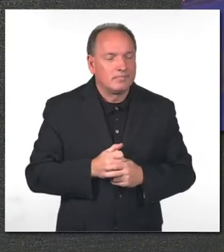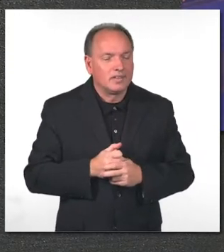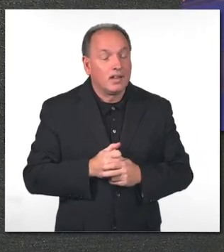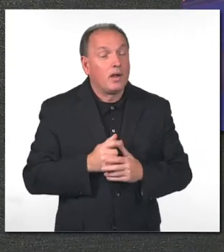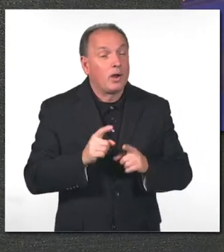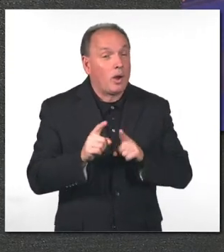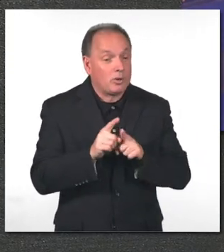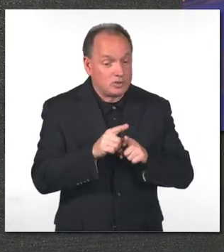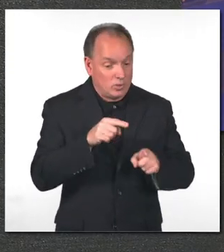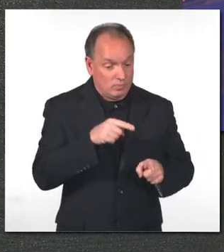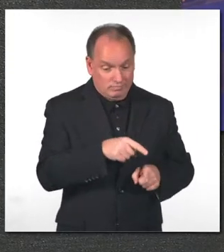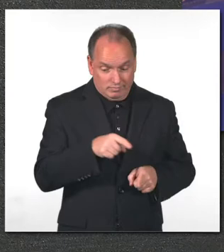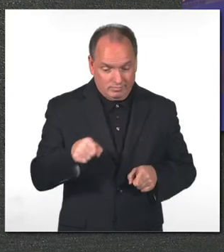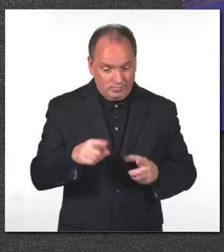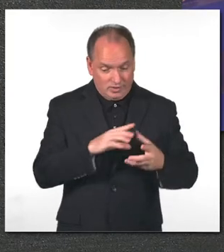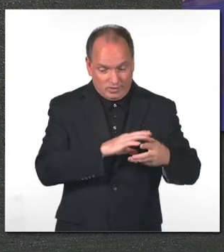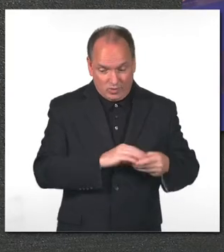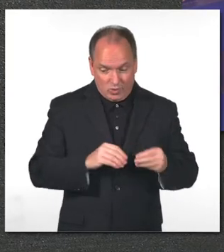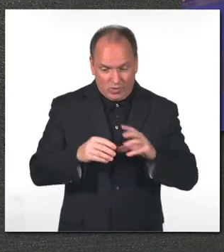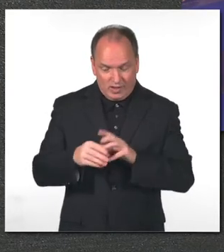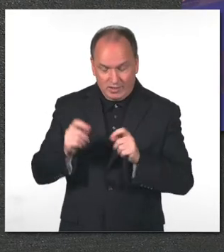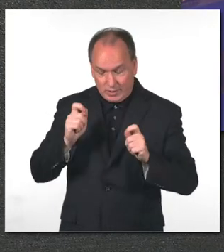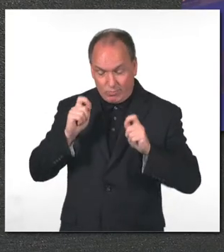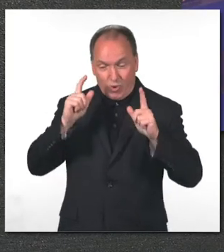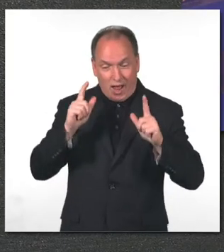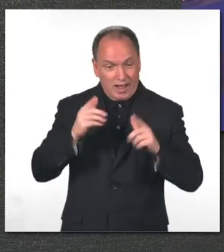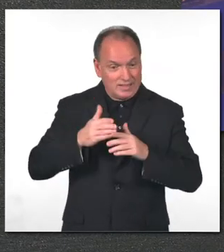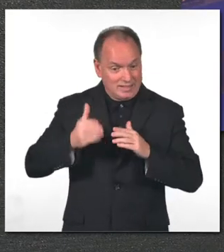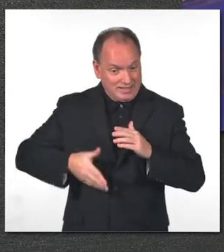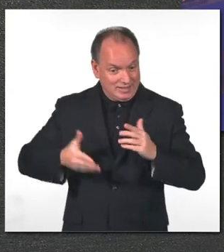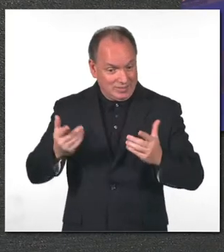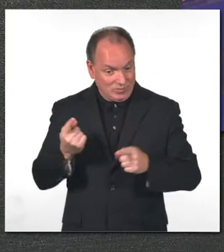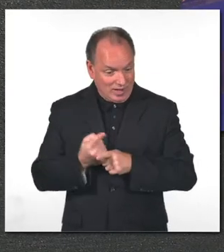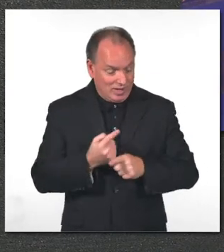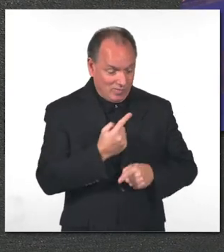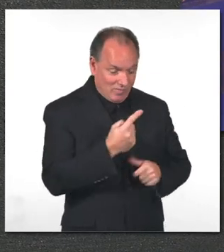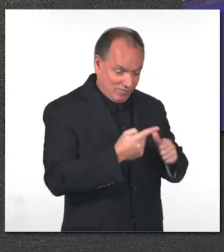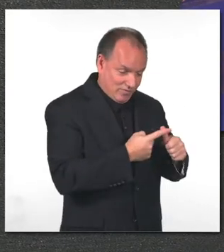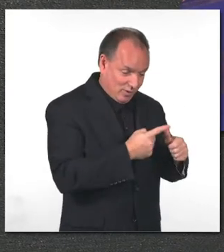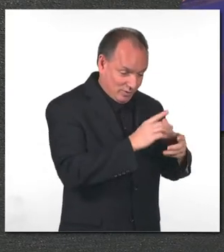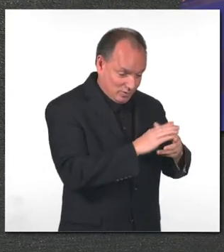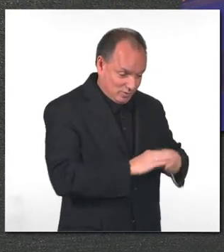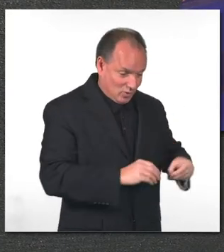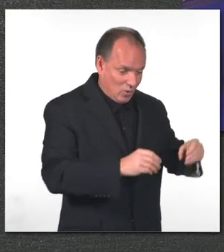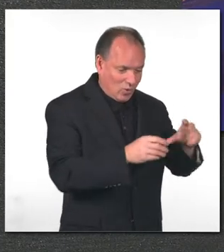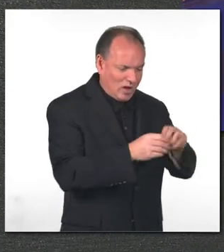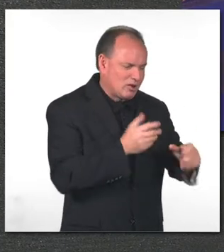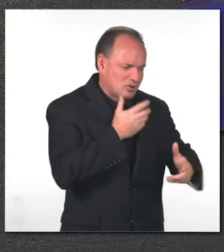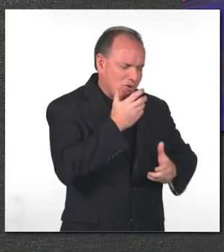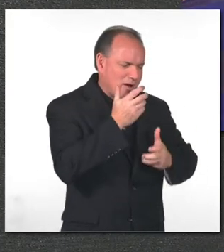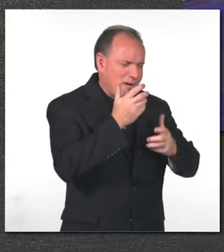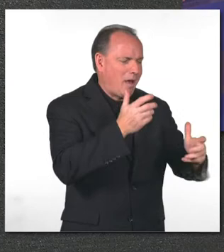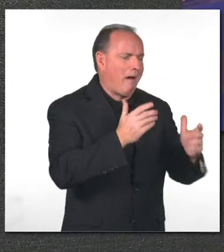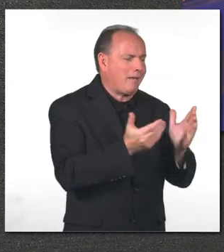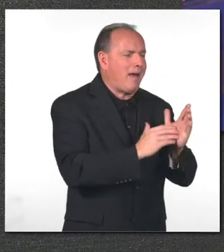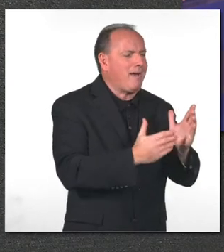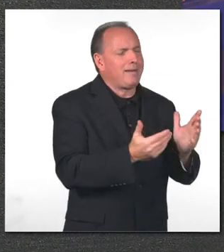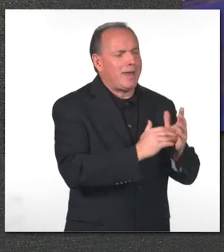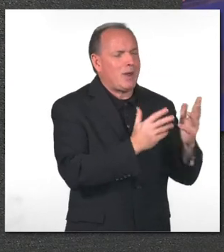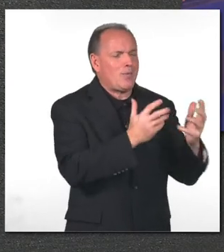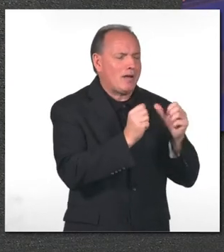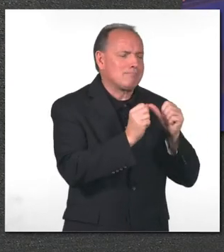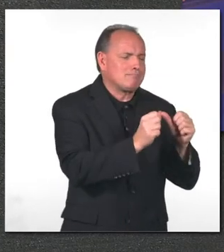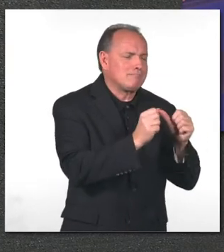Also in the story, we had a surprise ending. In one story, they screamed again and again, and they wanted to keep